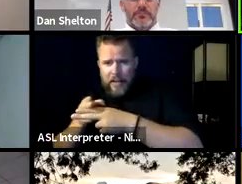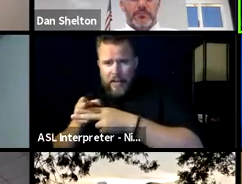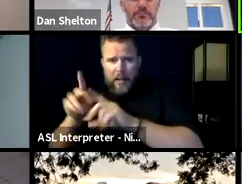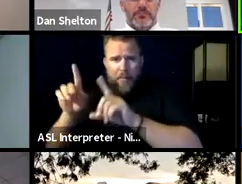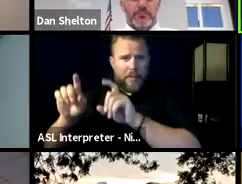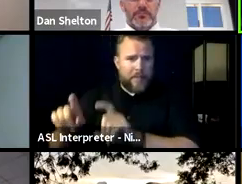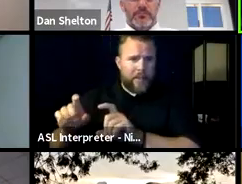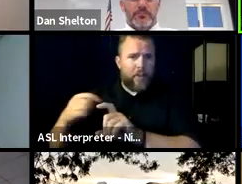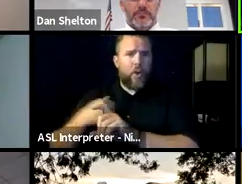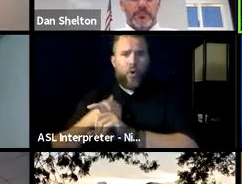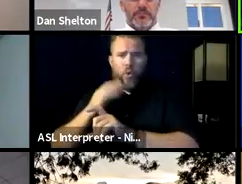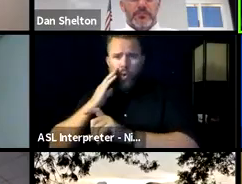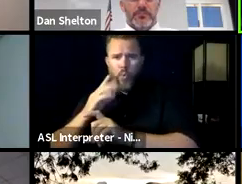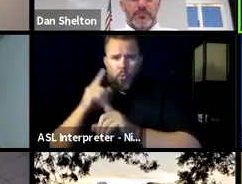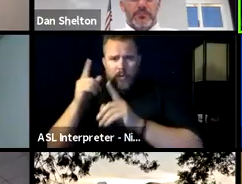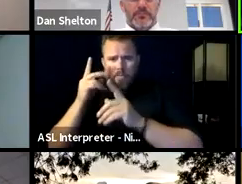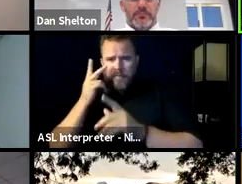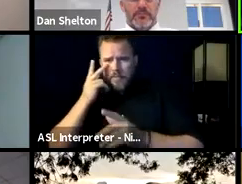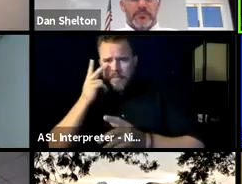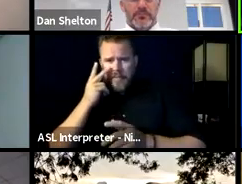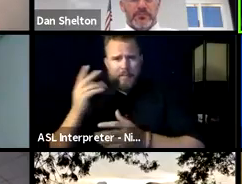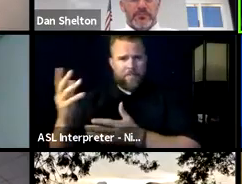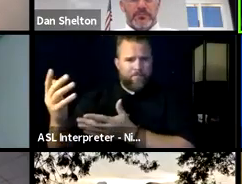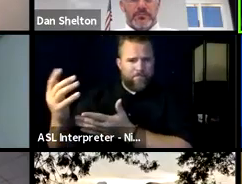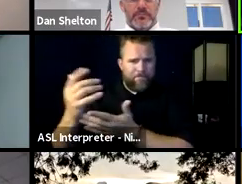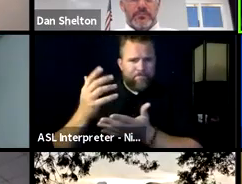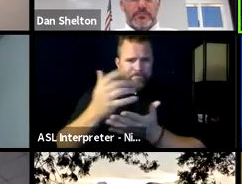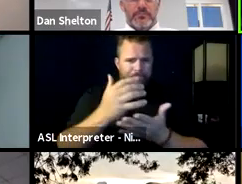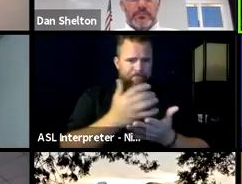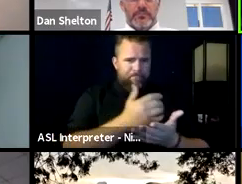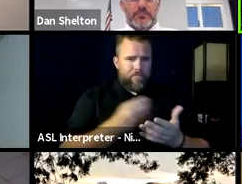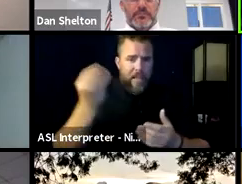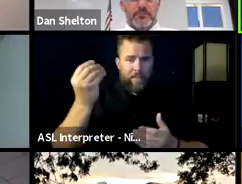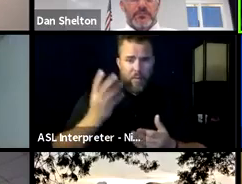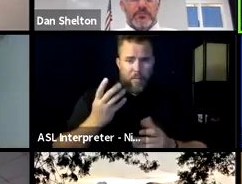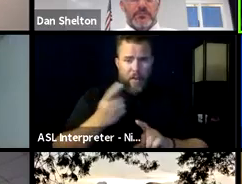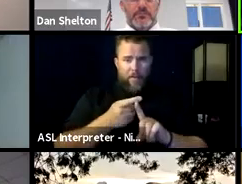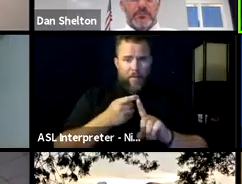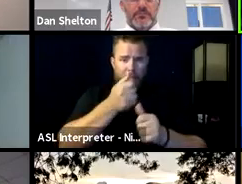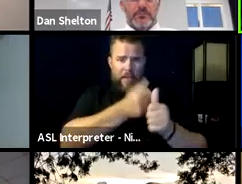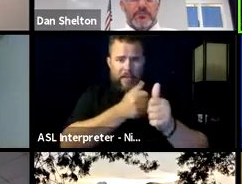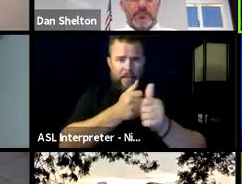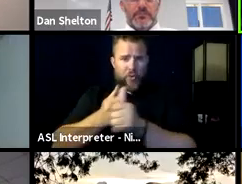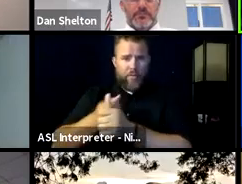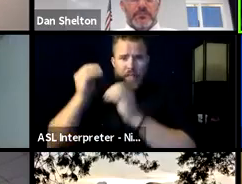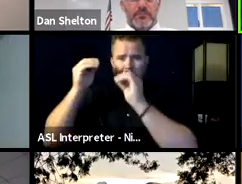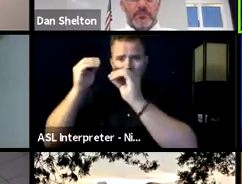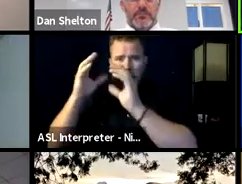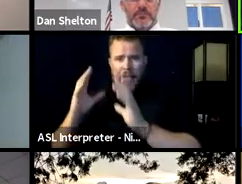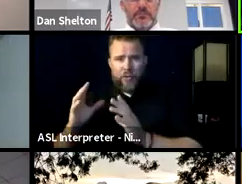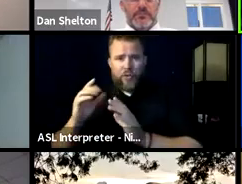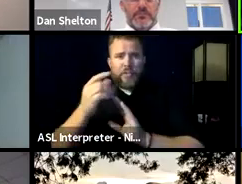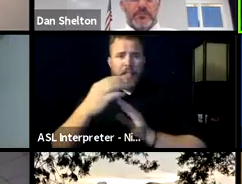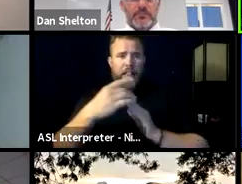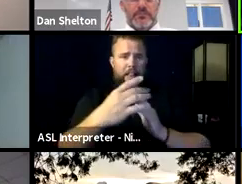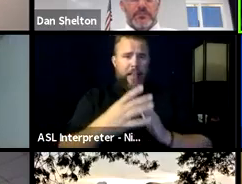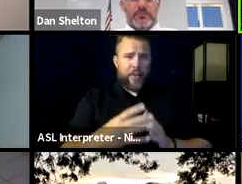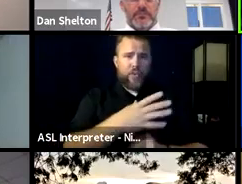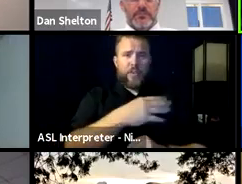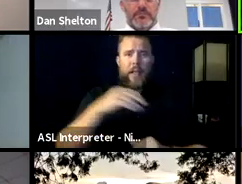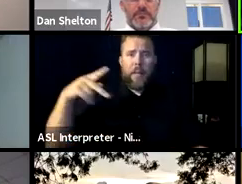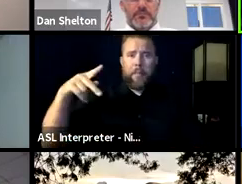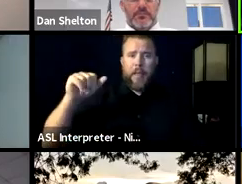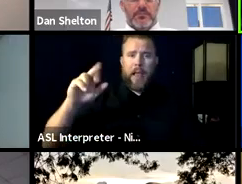shares from each building with a process for collecting input from building leaders, teachers, paraprofessionals, and parents in the